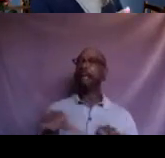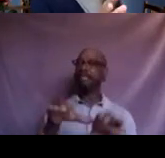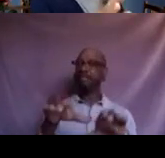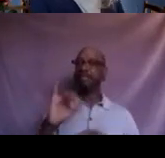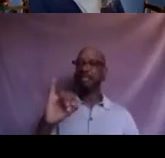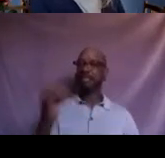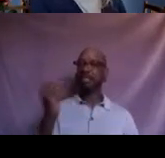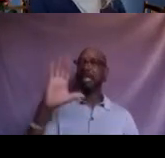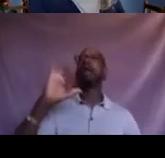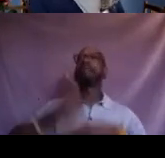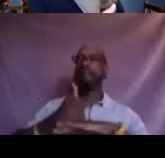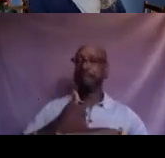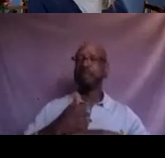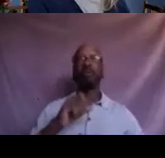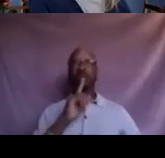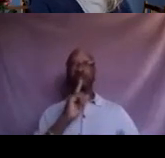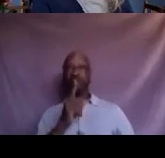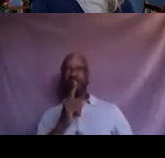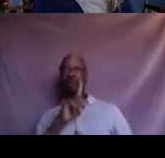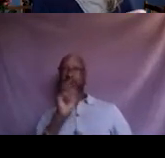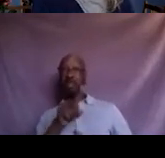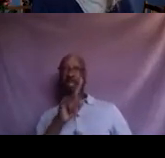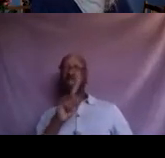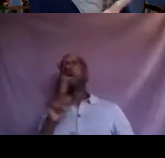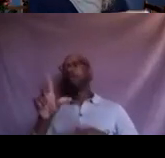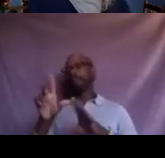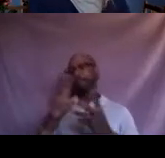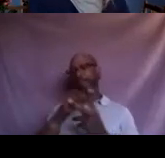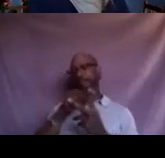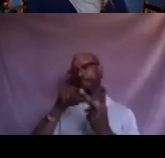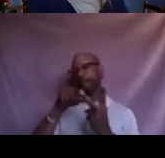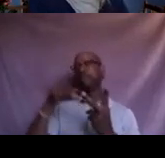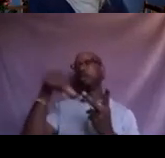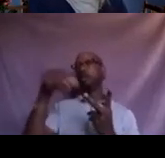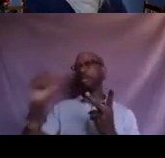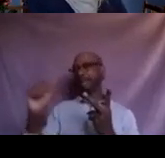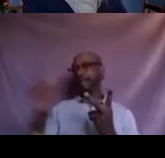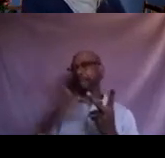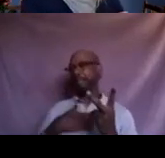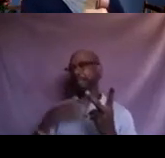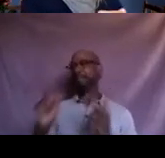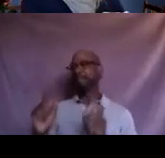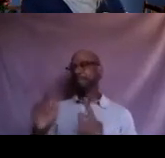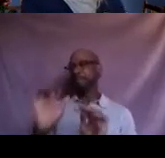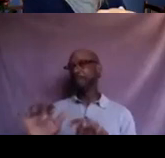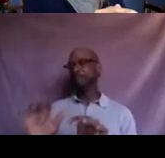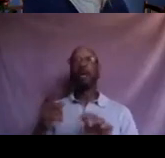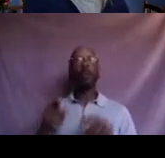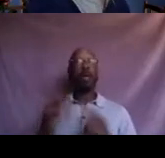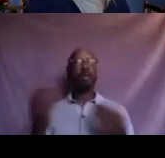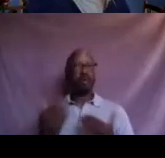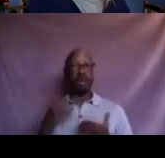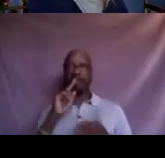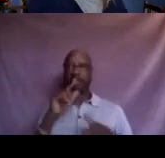So if you have an actual question, post it into the Q&A, please. And while I'm on the mic, I'm just going to address